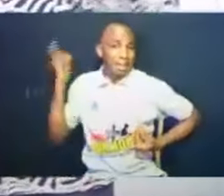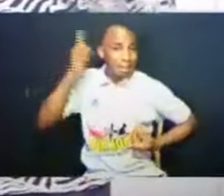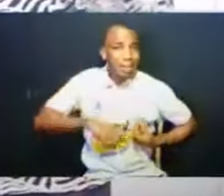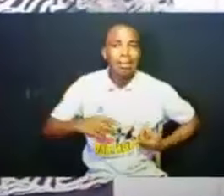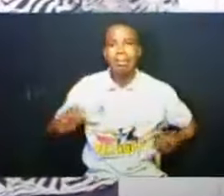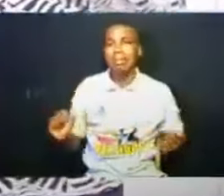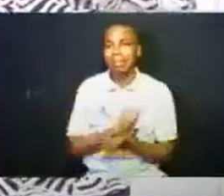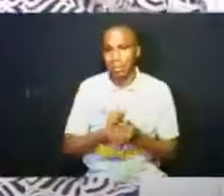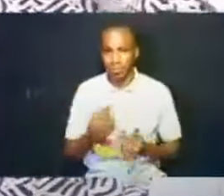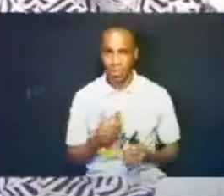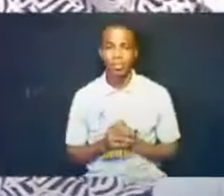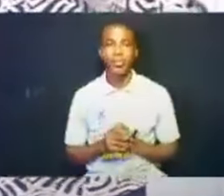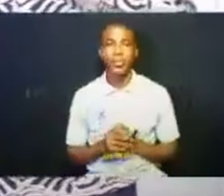again.